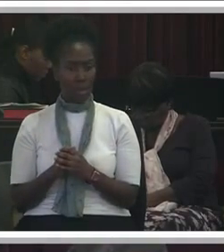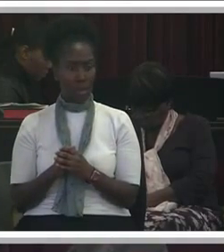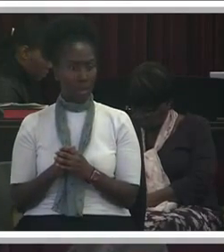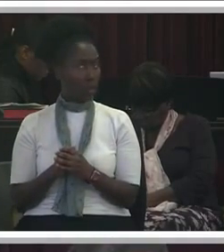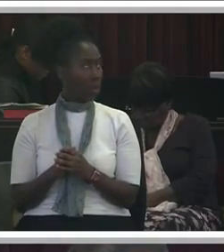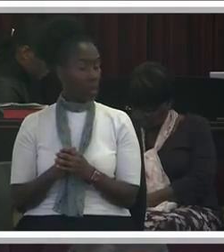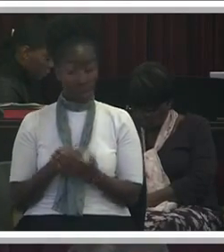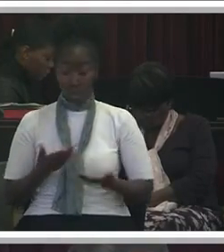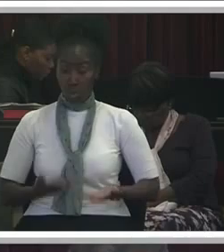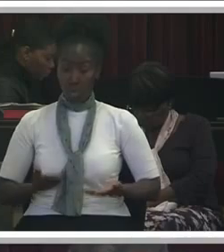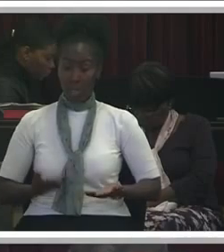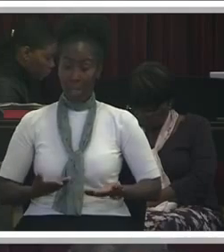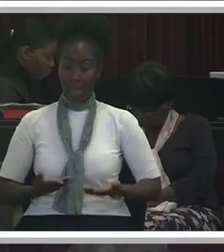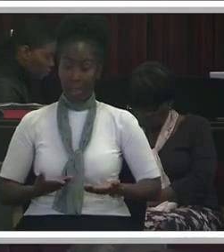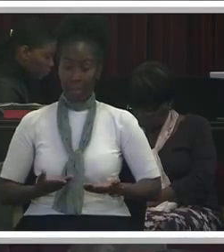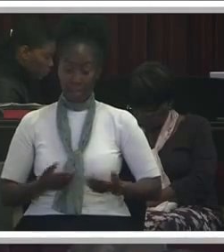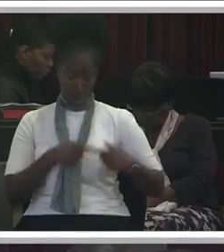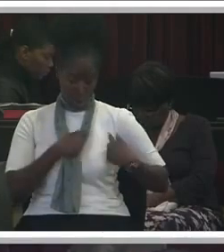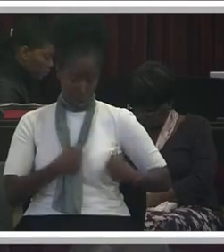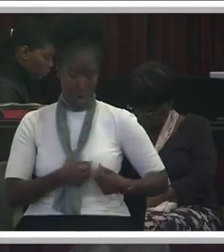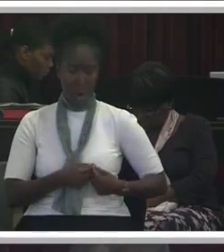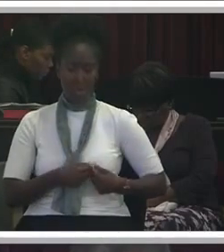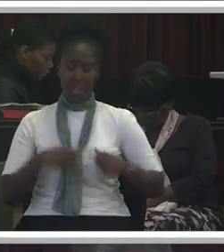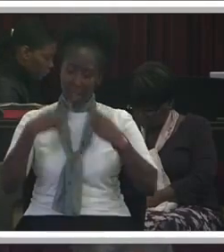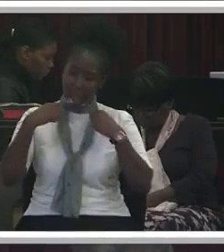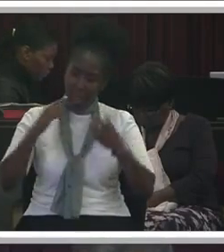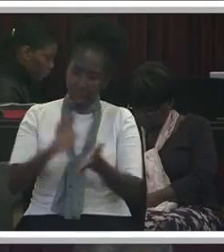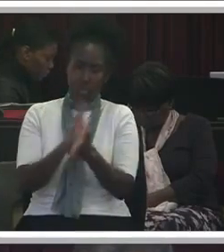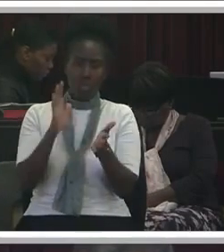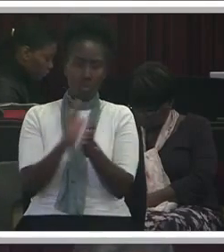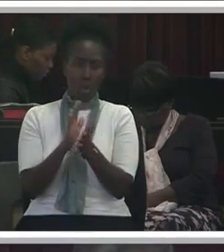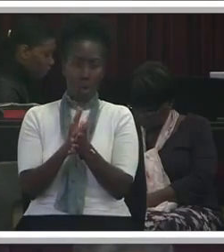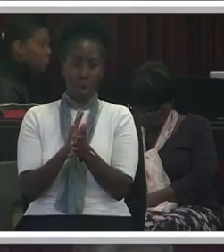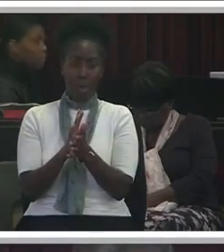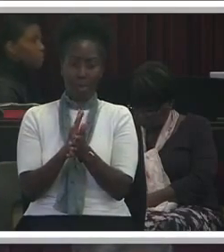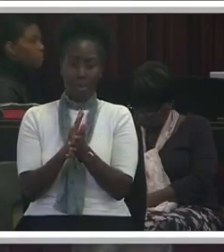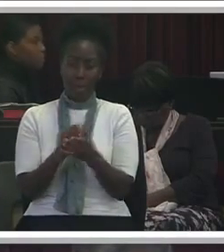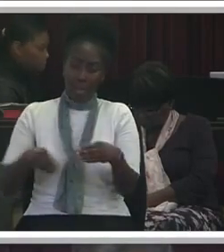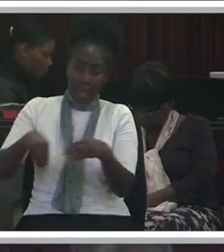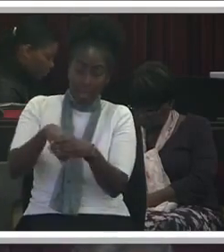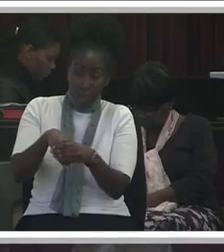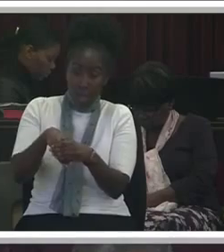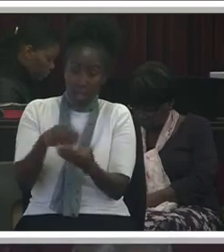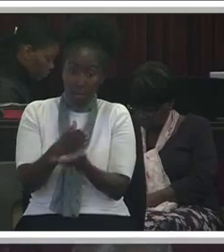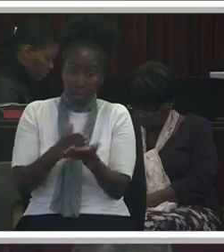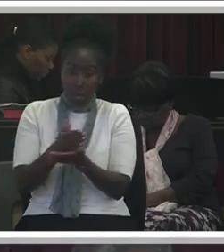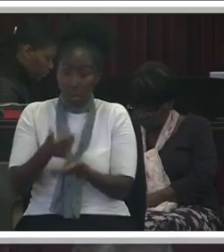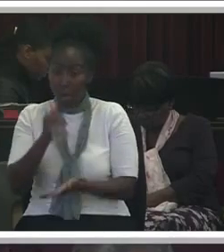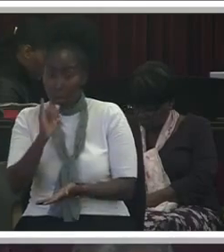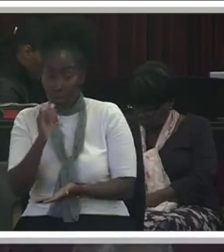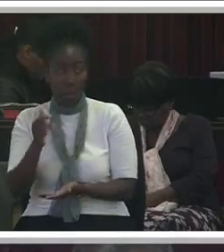a joy in your heart as you partake of the emblems of the broken body and of the spilled blood of Jesus Christ.